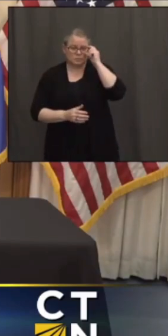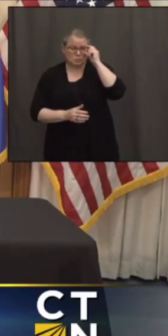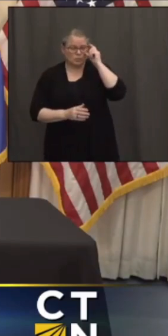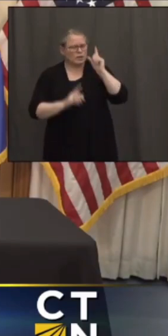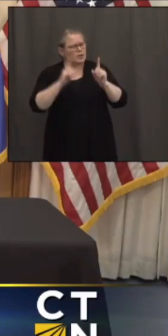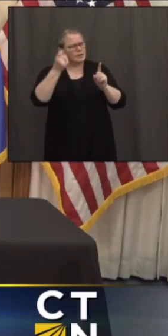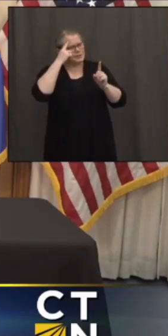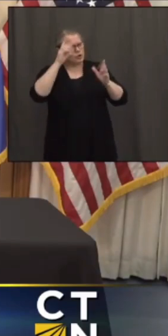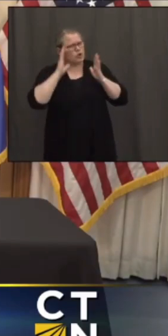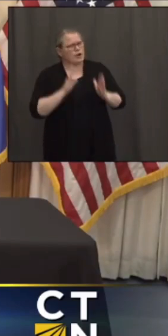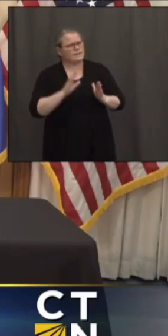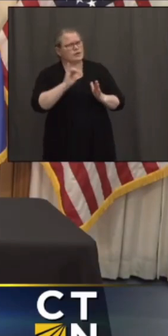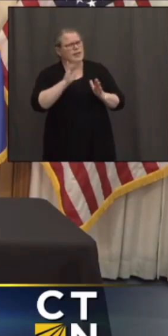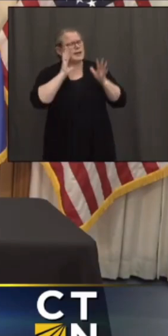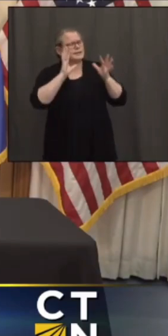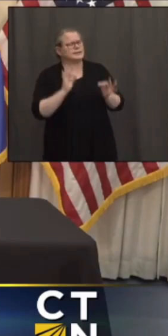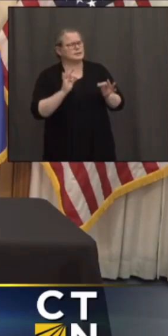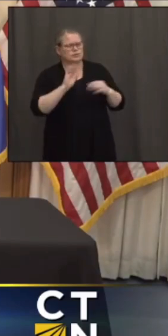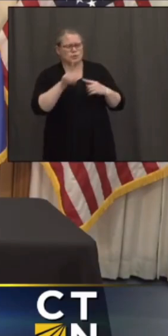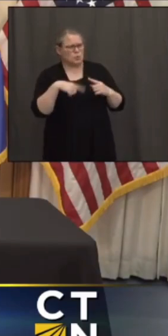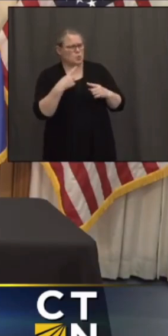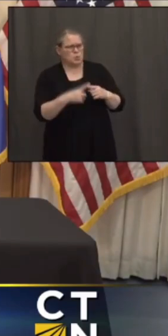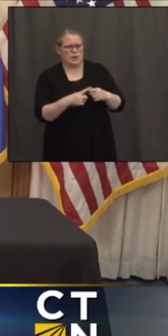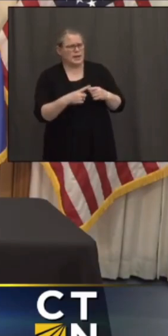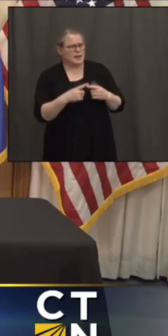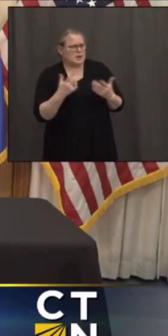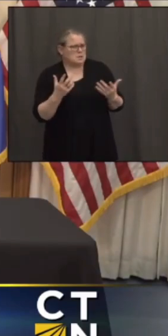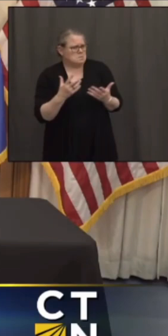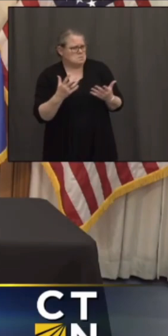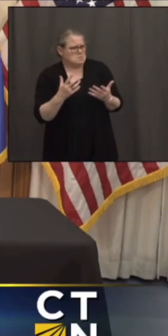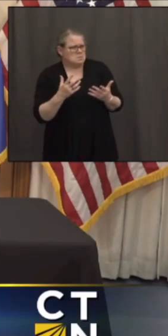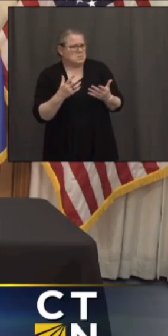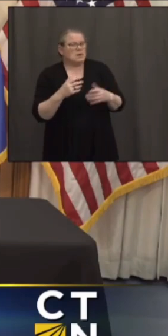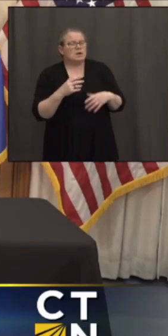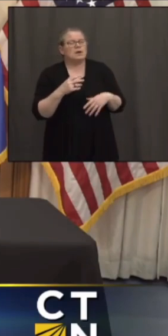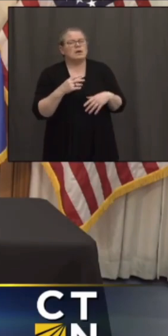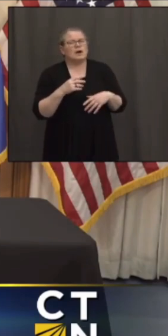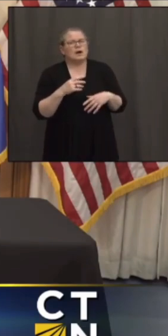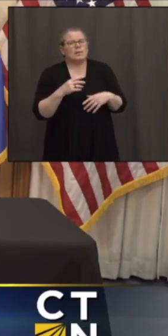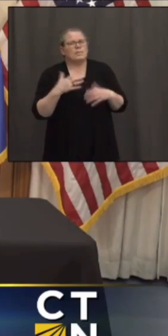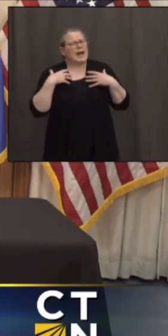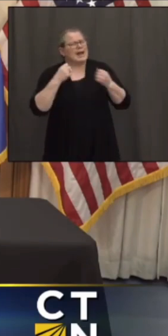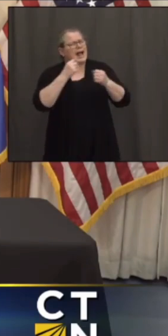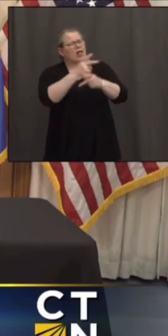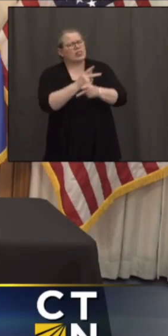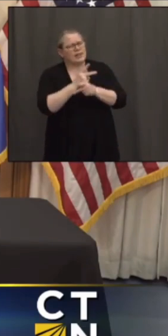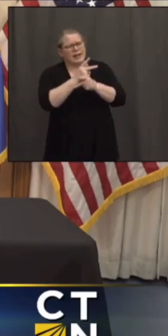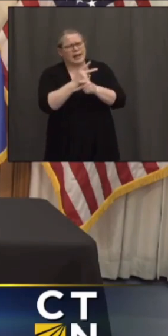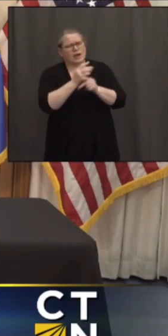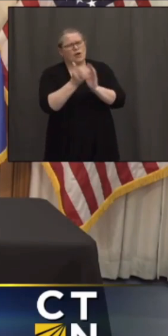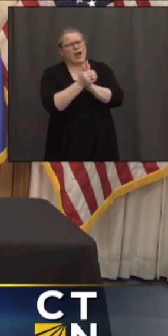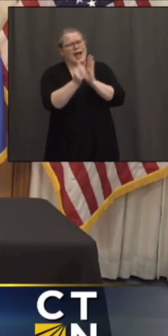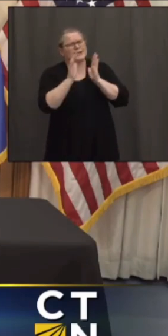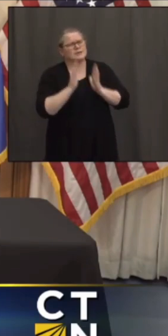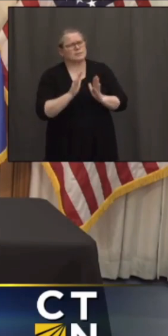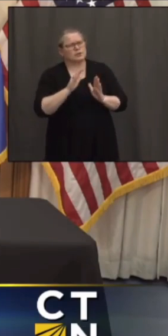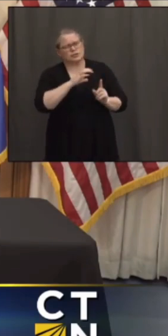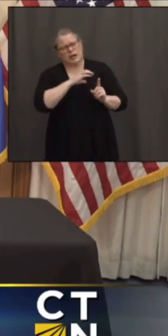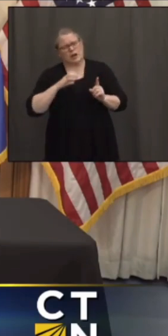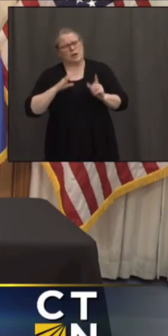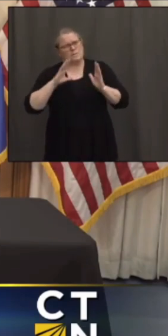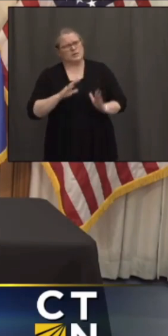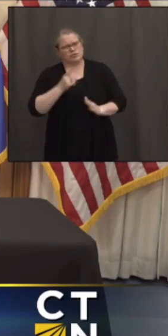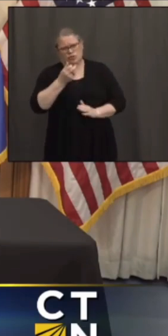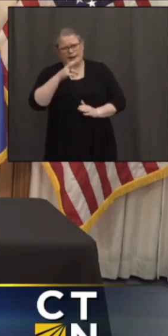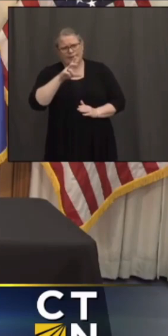to healthcare experts, other than Commissioner Gifford, I'm still unclear as to who you consulted with. You